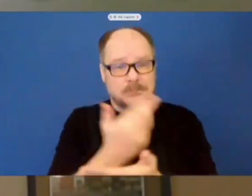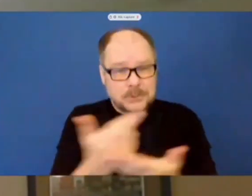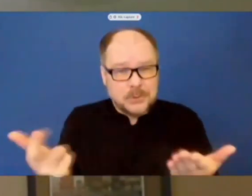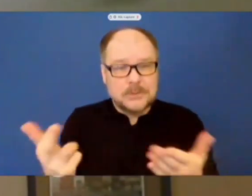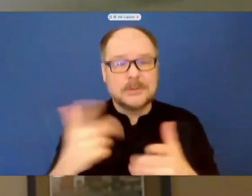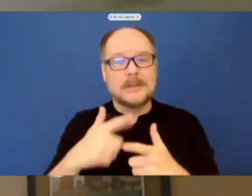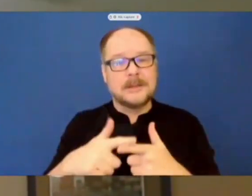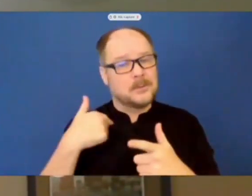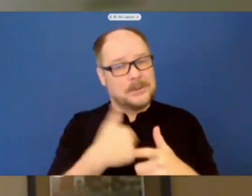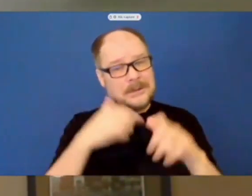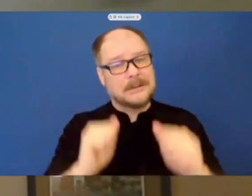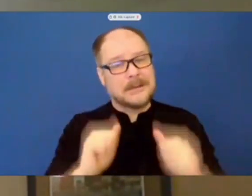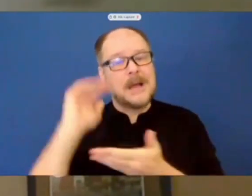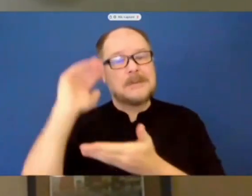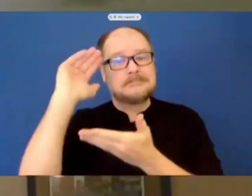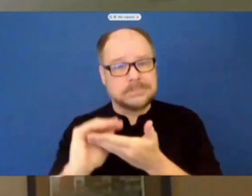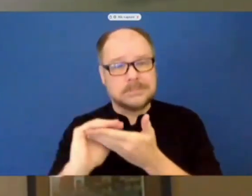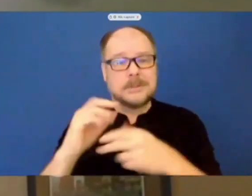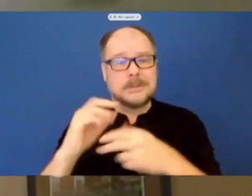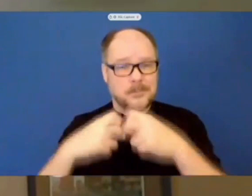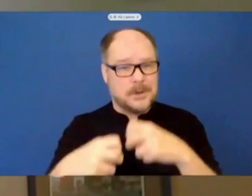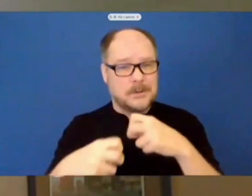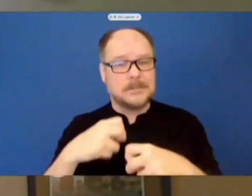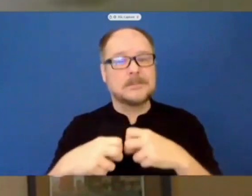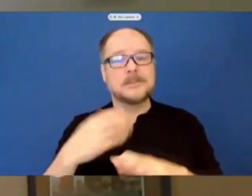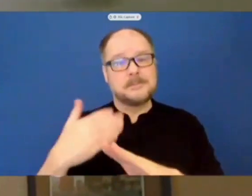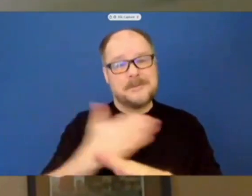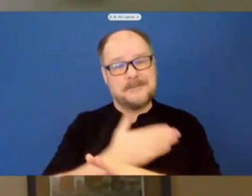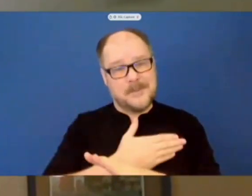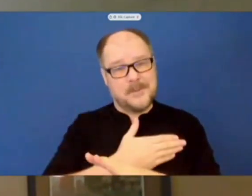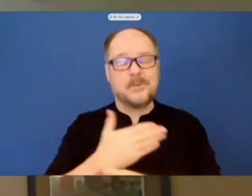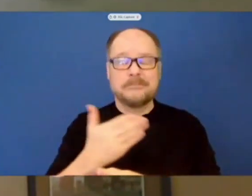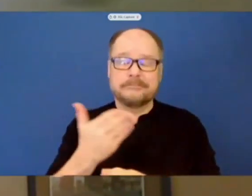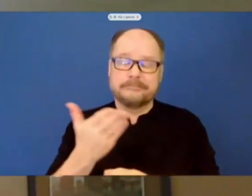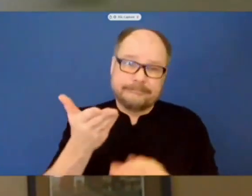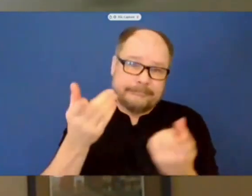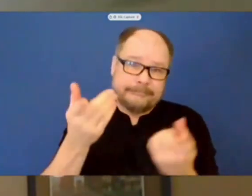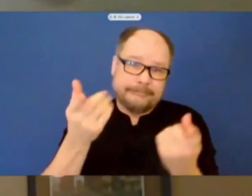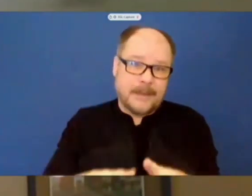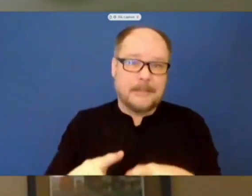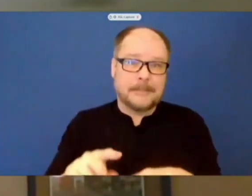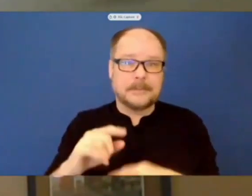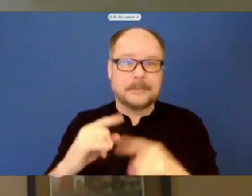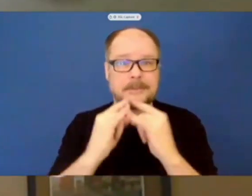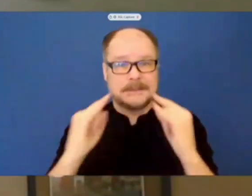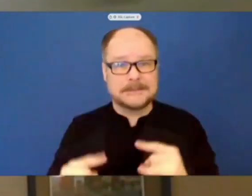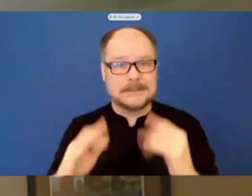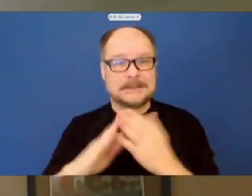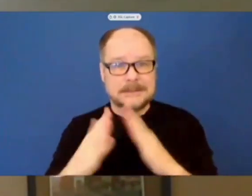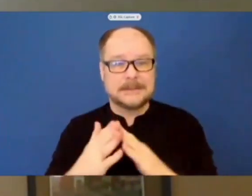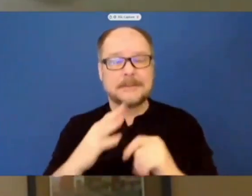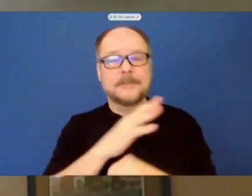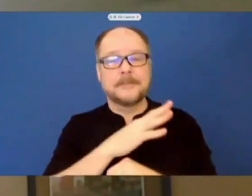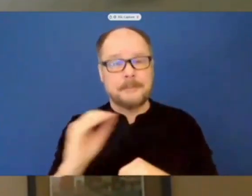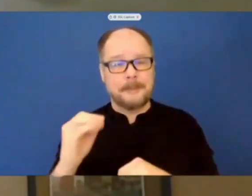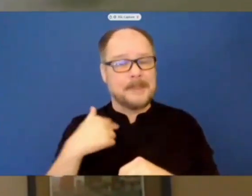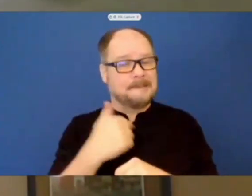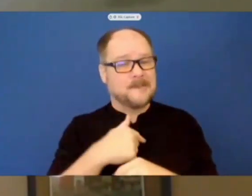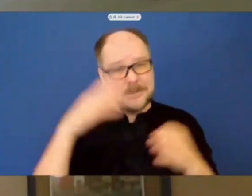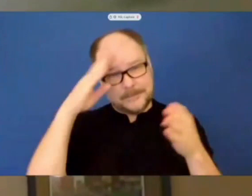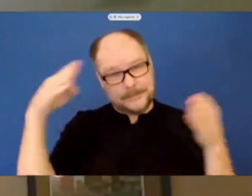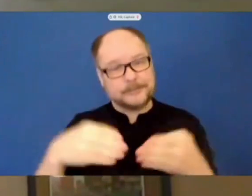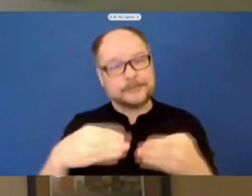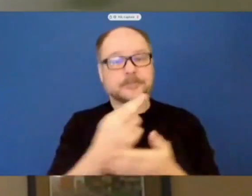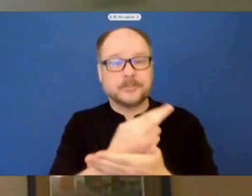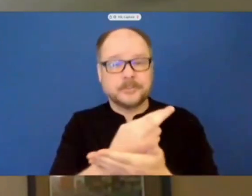seen it out at this North End encampment site. But again, we need to make sure we have the resources to support that, and that's what we'll be working on as we